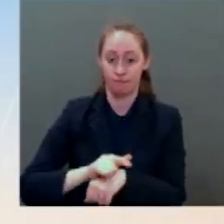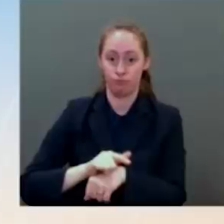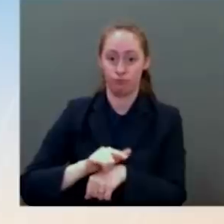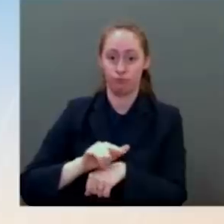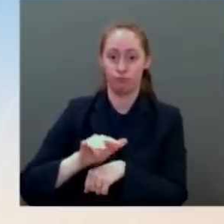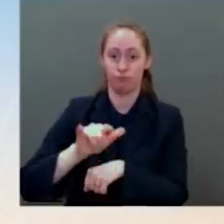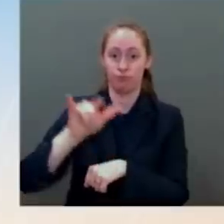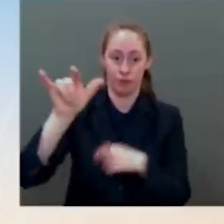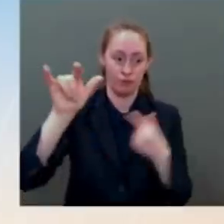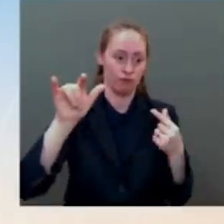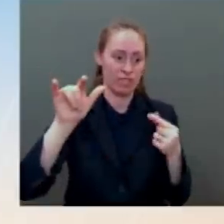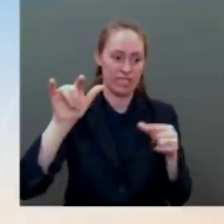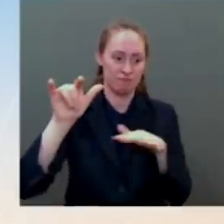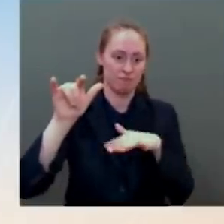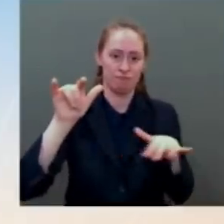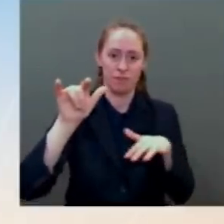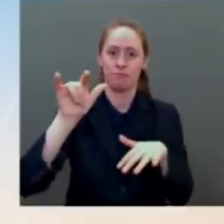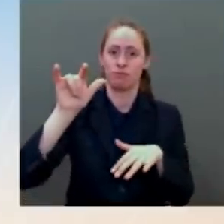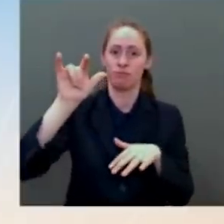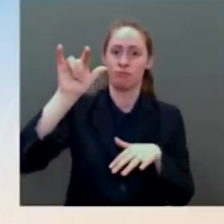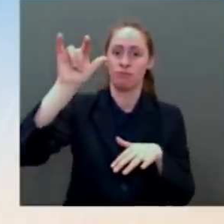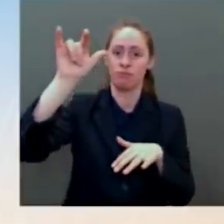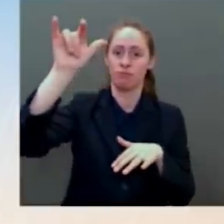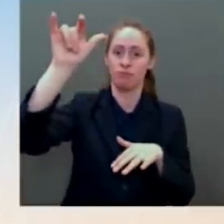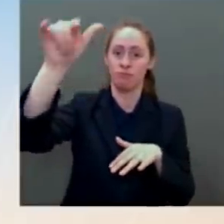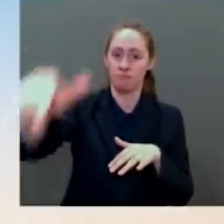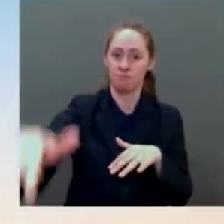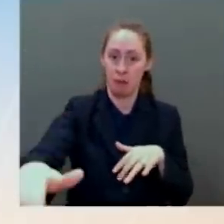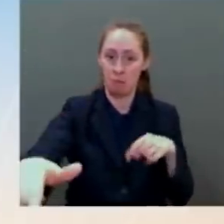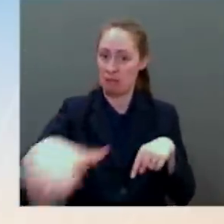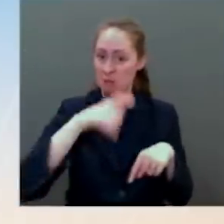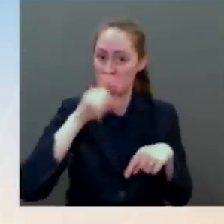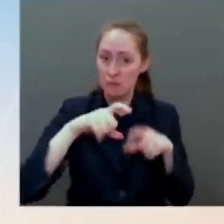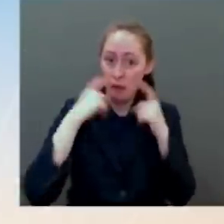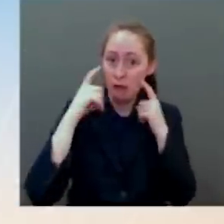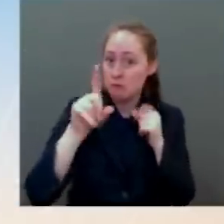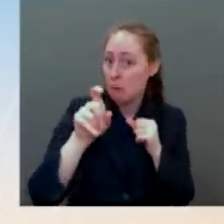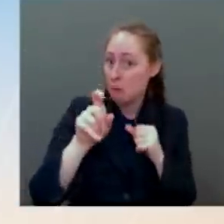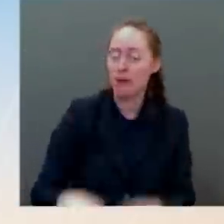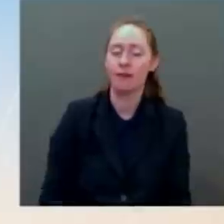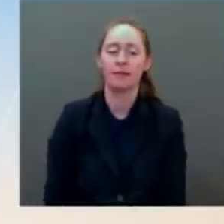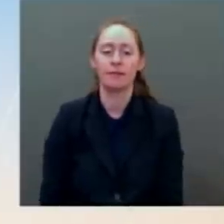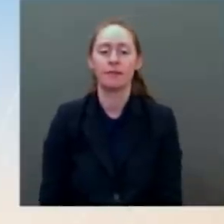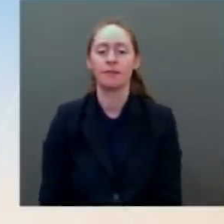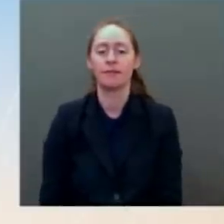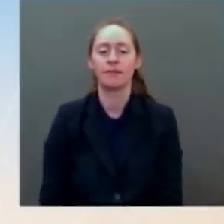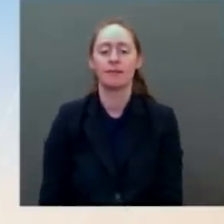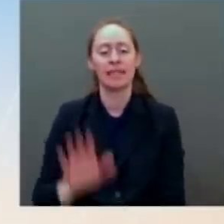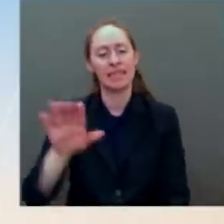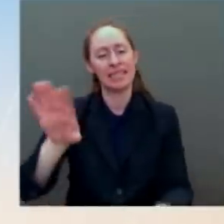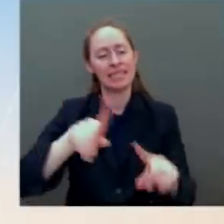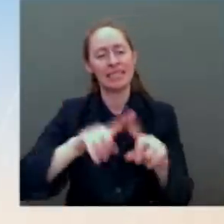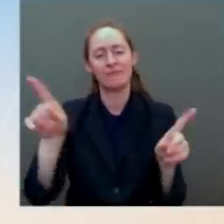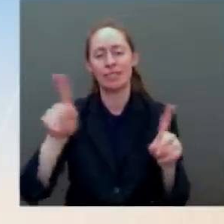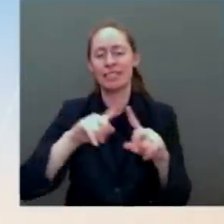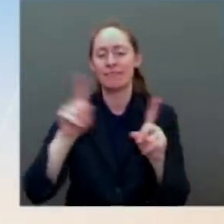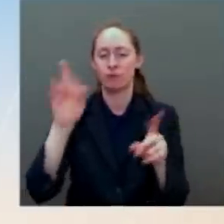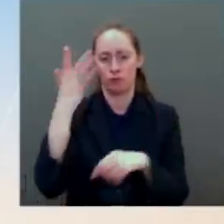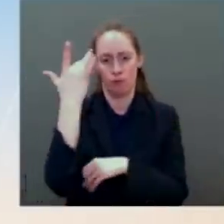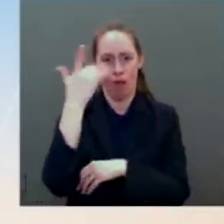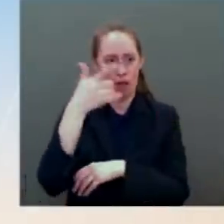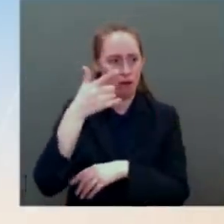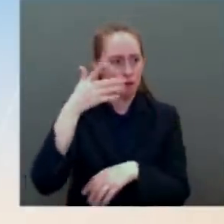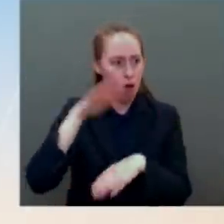on an airplane and in federal transportation vehicles and situations than where they are in locations. Like,